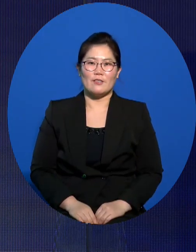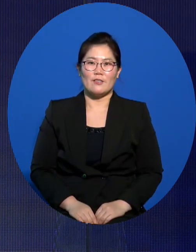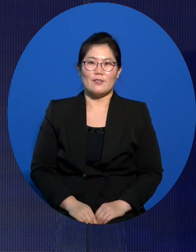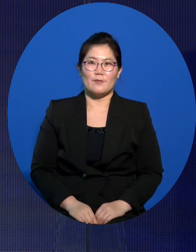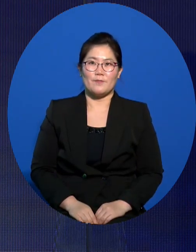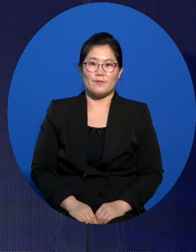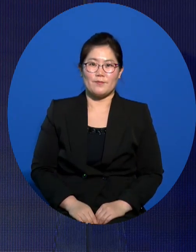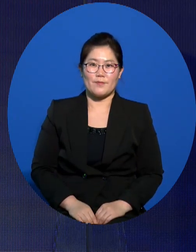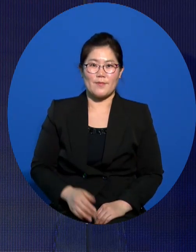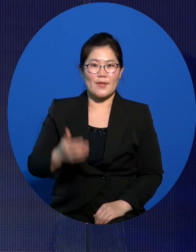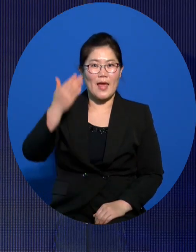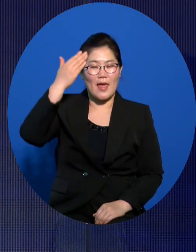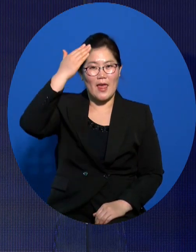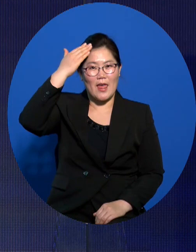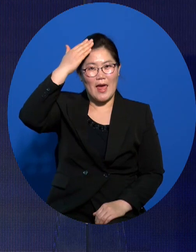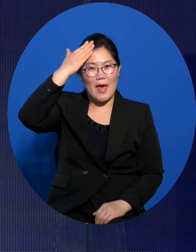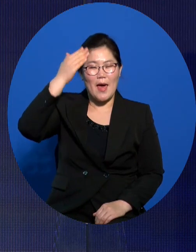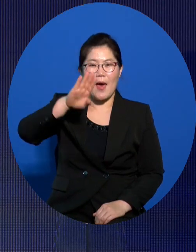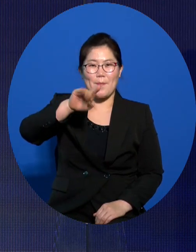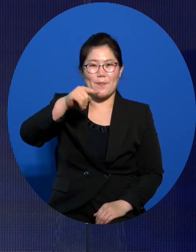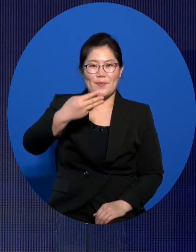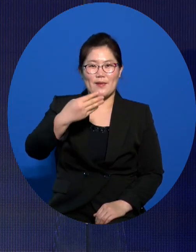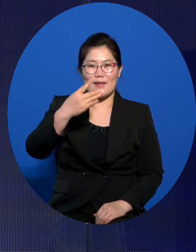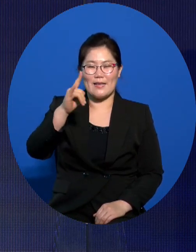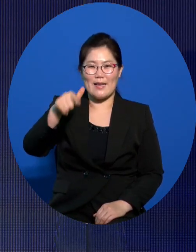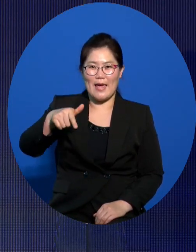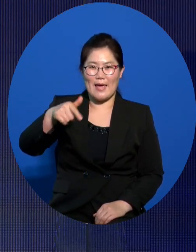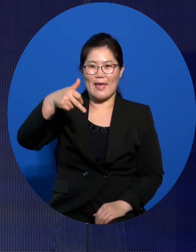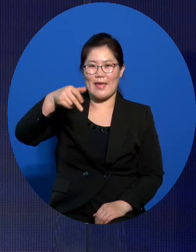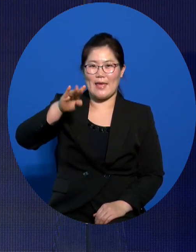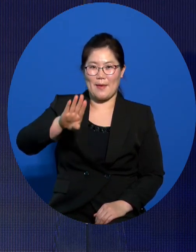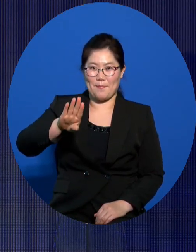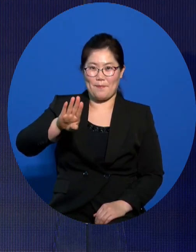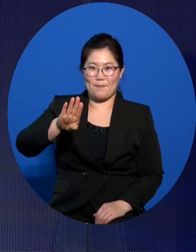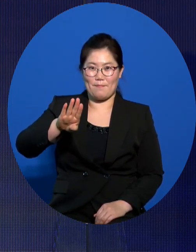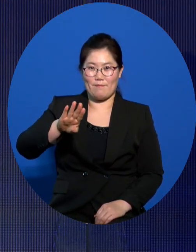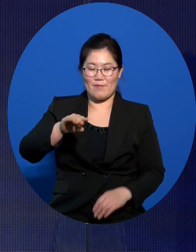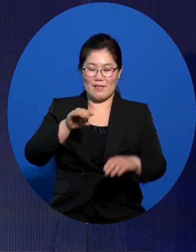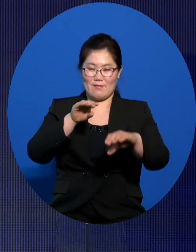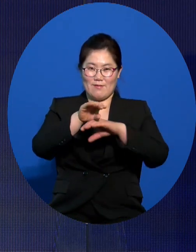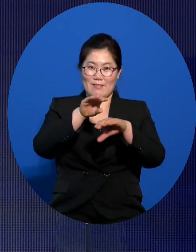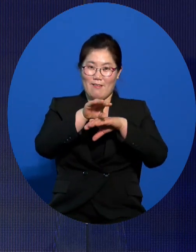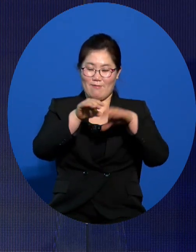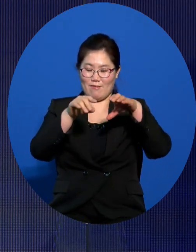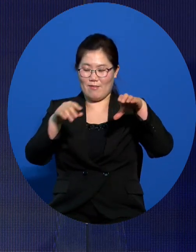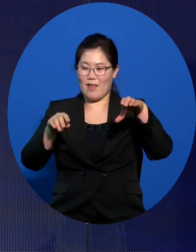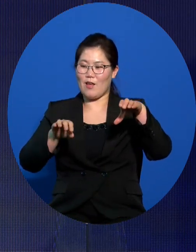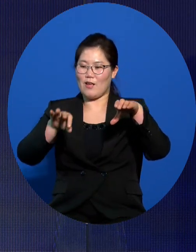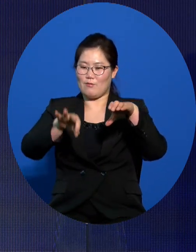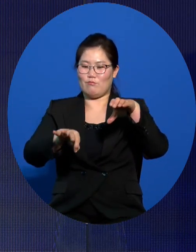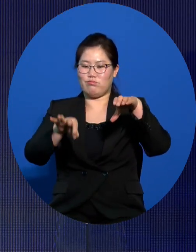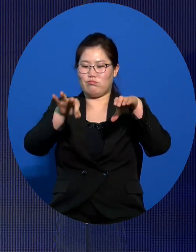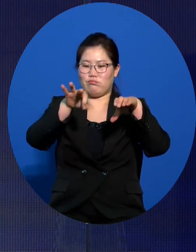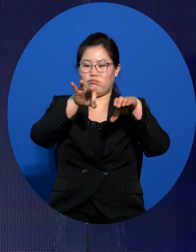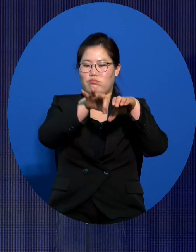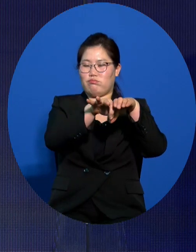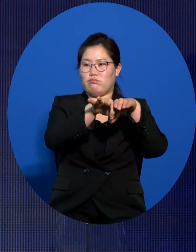that's widely used as the taxis for disabled people here in Korea.